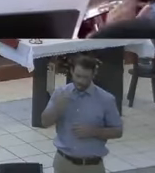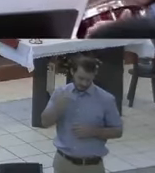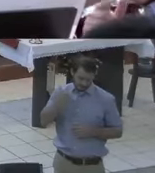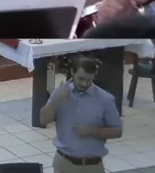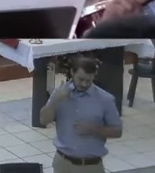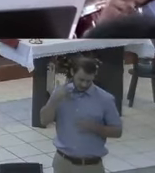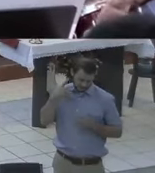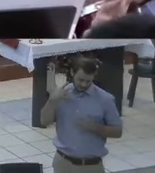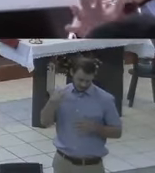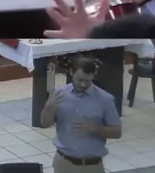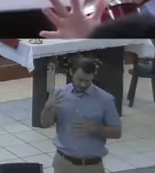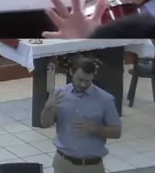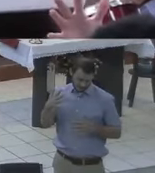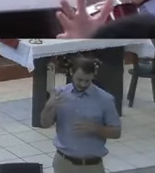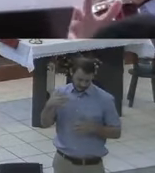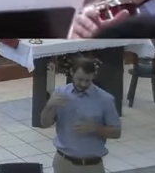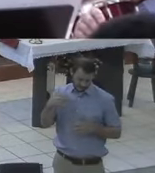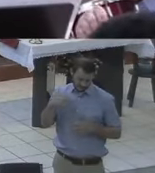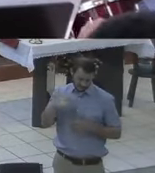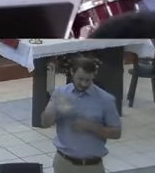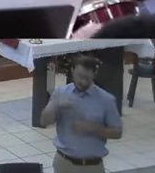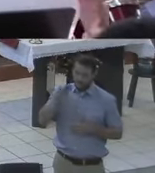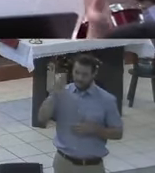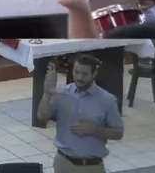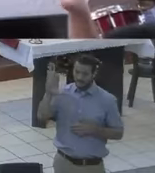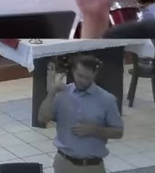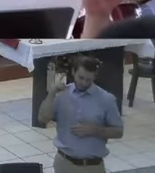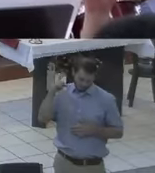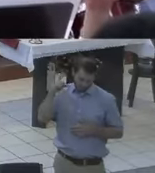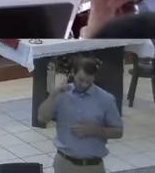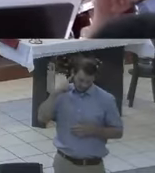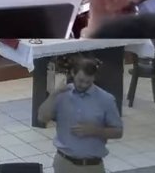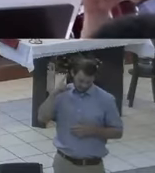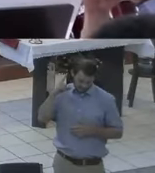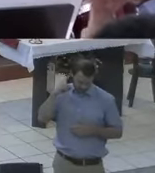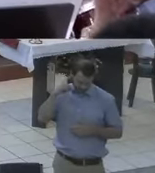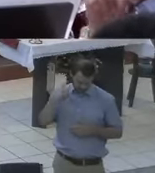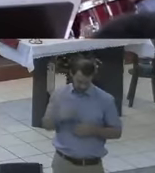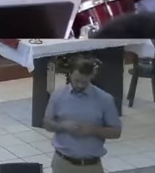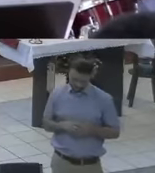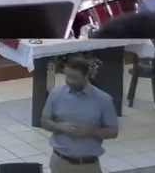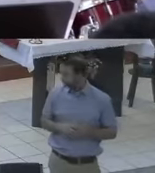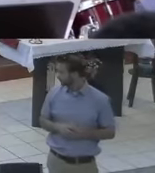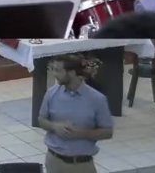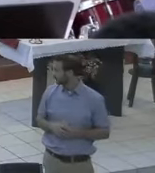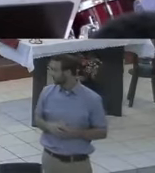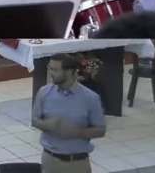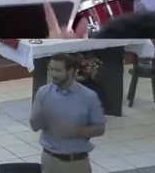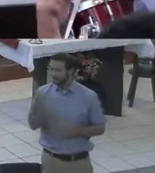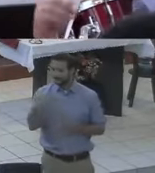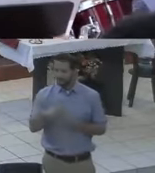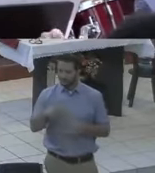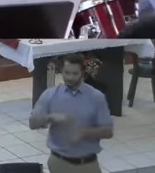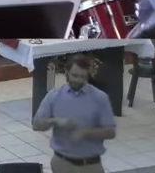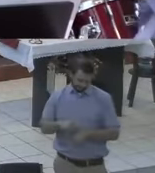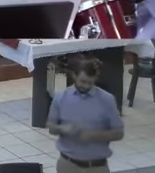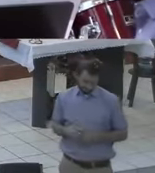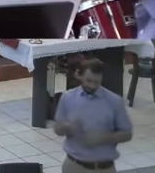sweet, sweet sound in your ear. One more